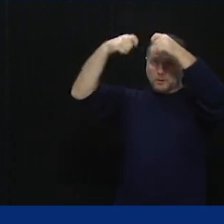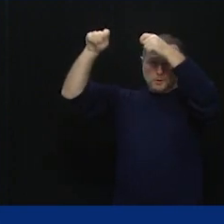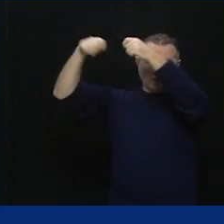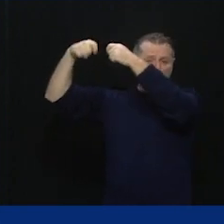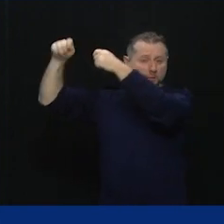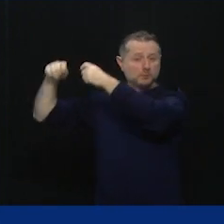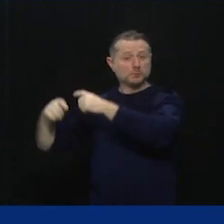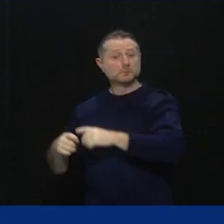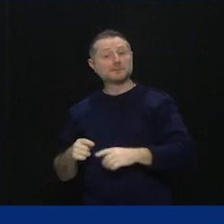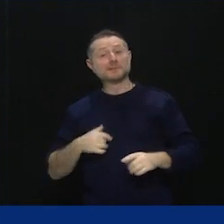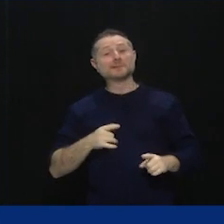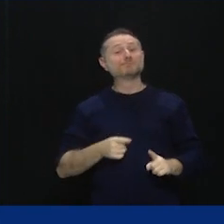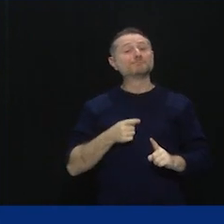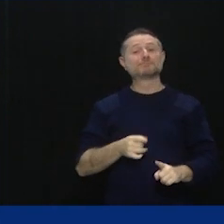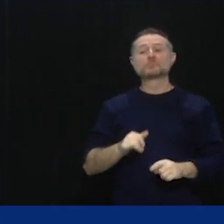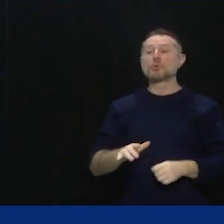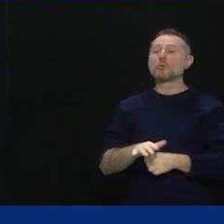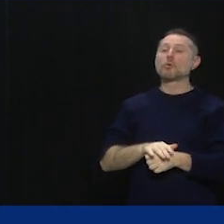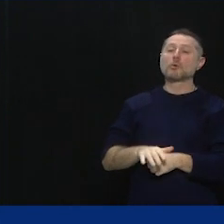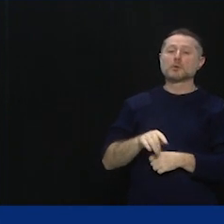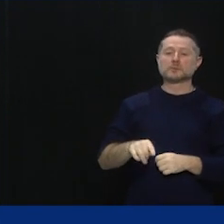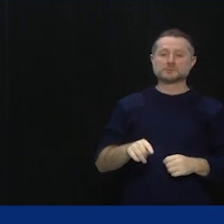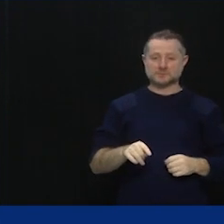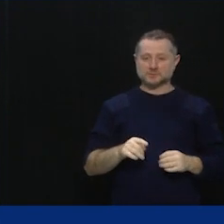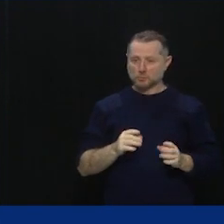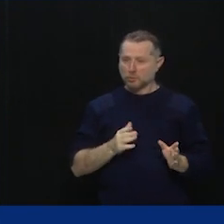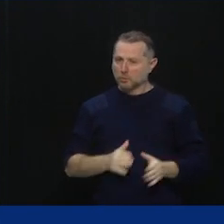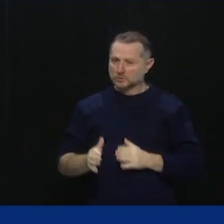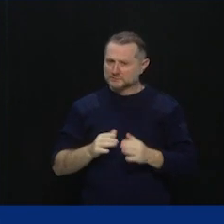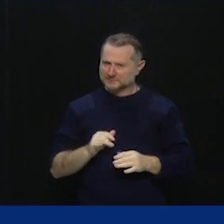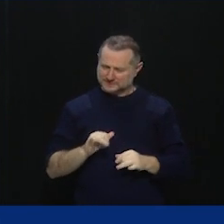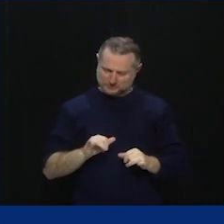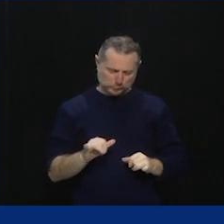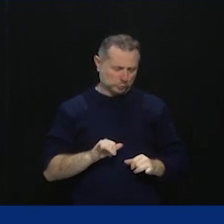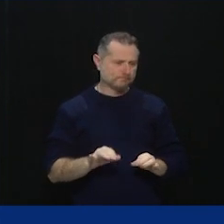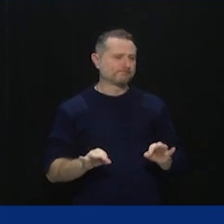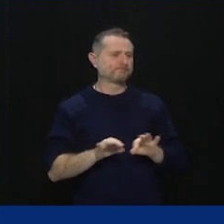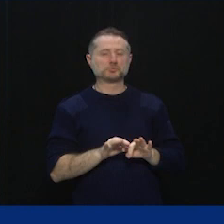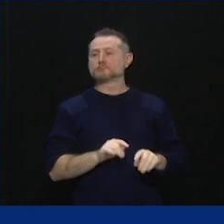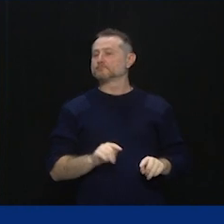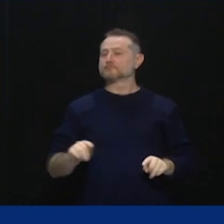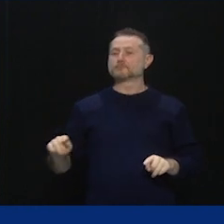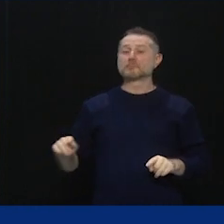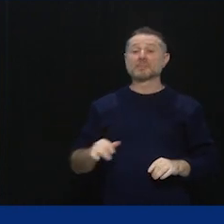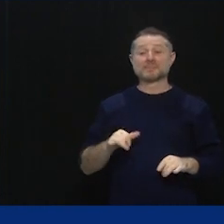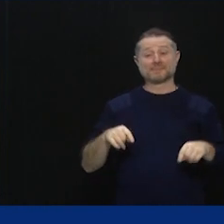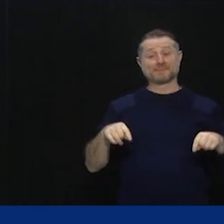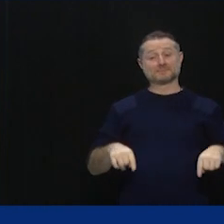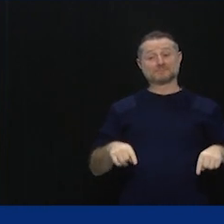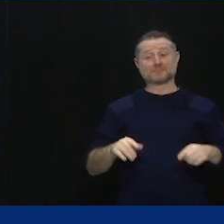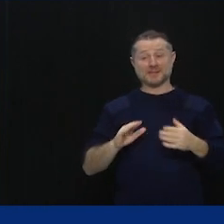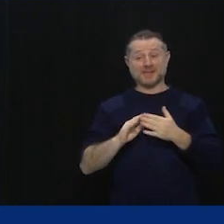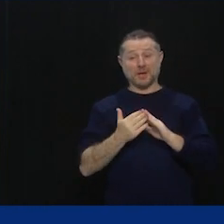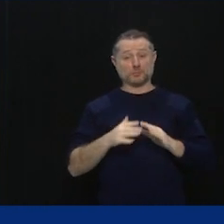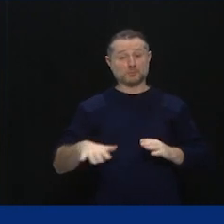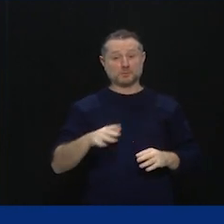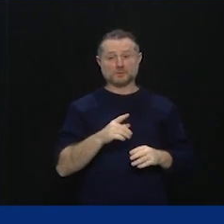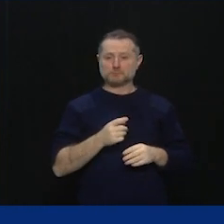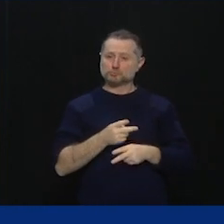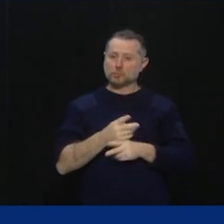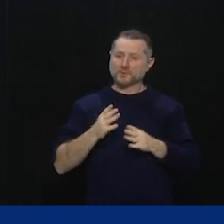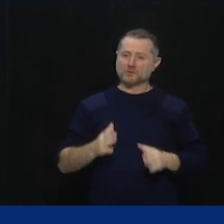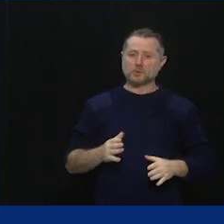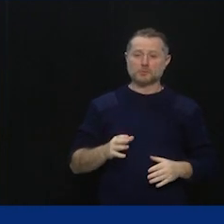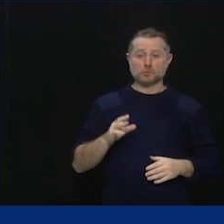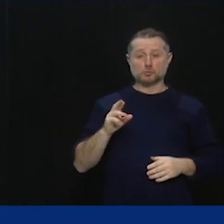organizations. And this administration under Supervisor Ed Romaine and his team,